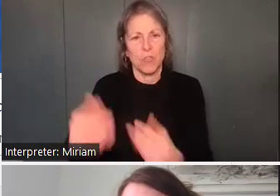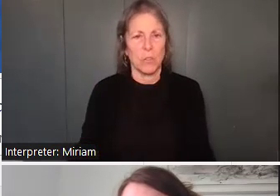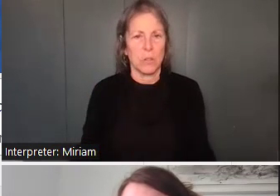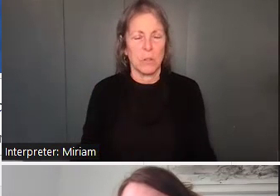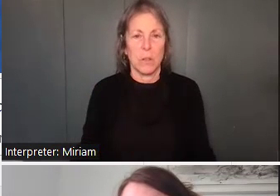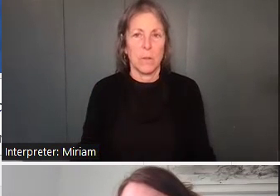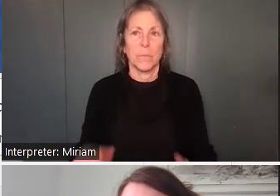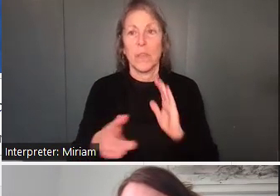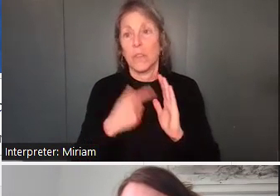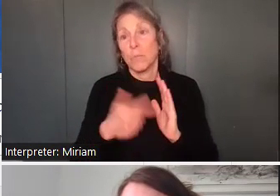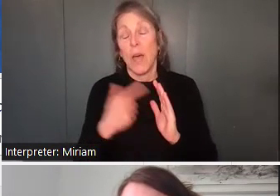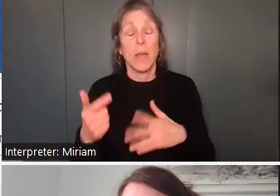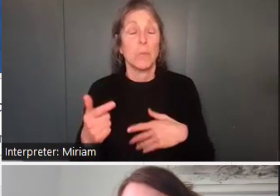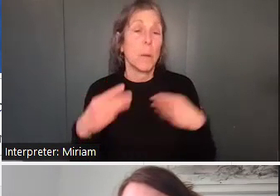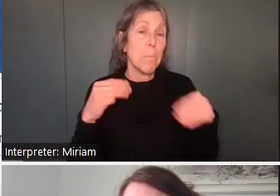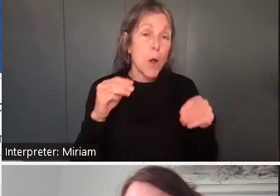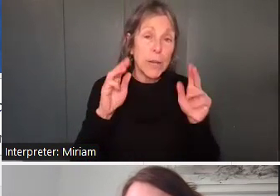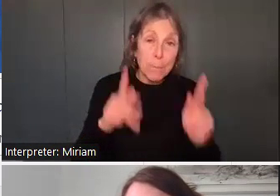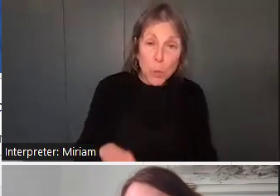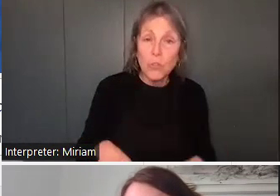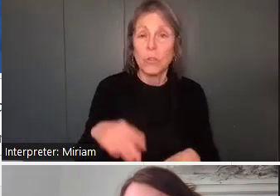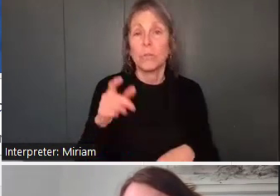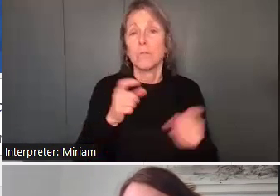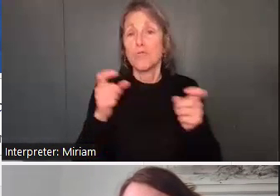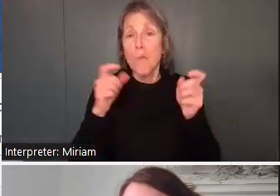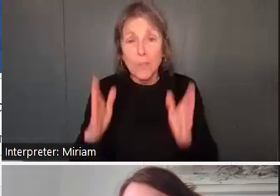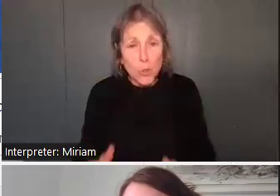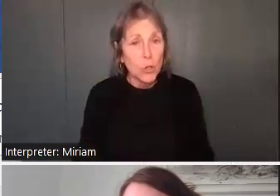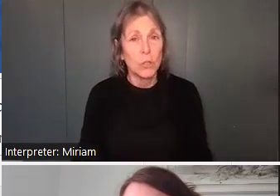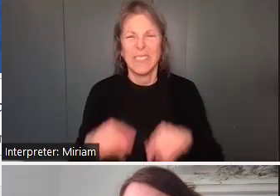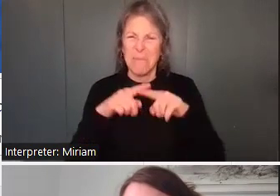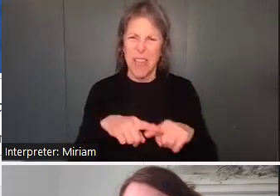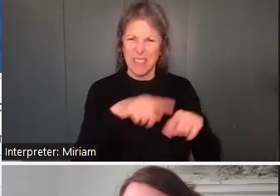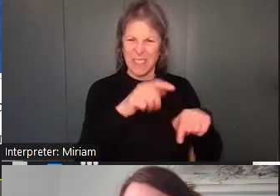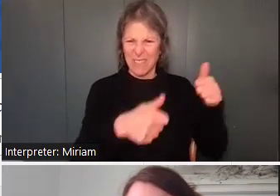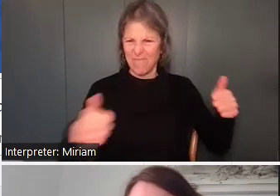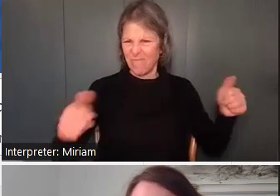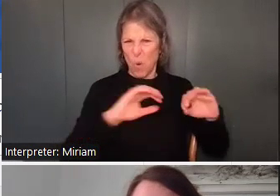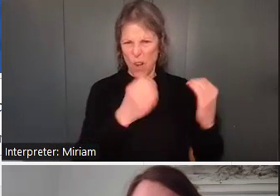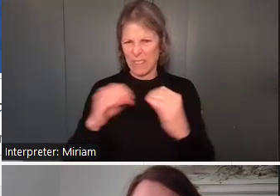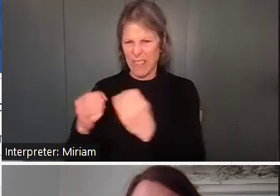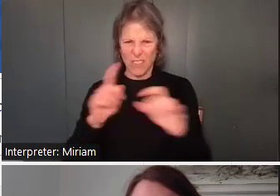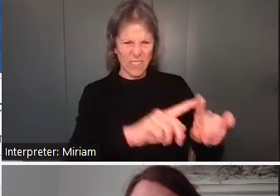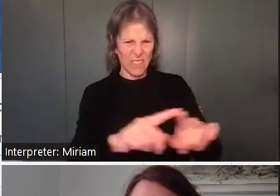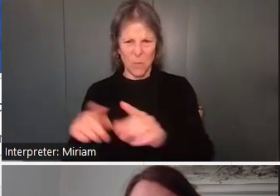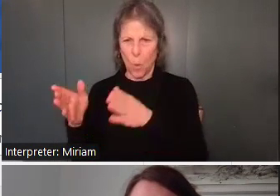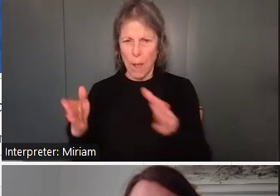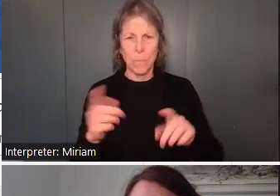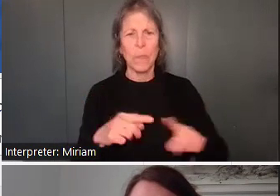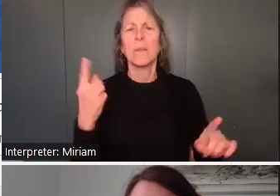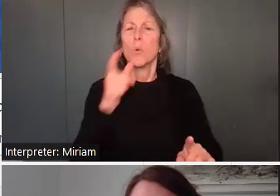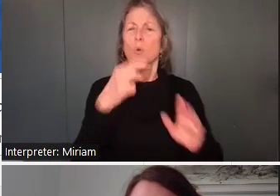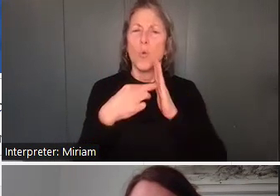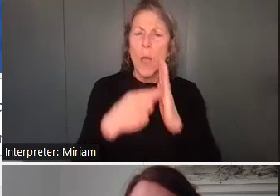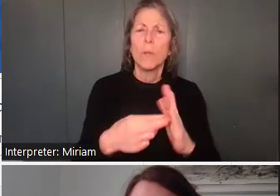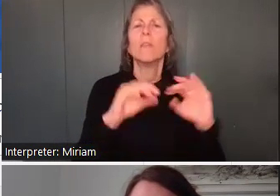I mean, sometimes it's a marketing person, sometimes it's the director. Sometimes, you know what I mean? It depends on the organization, but just somebody who's representing